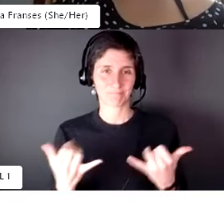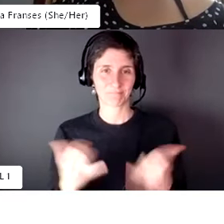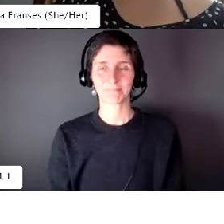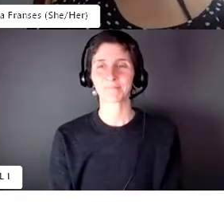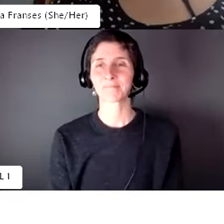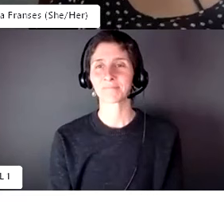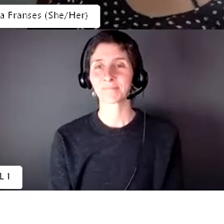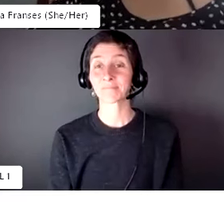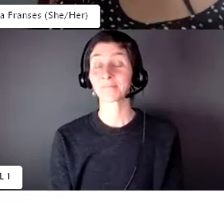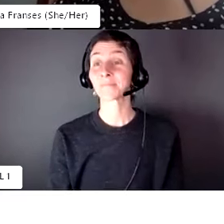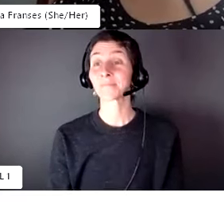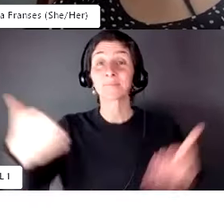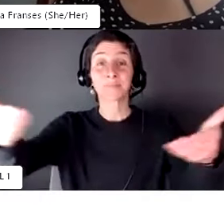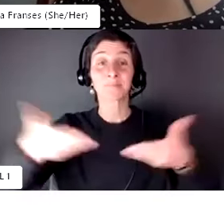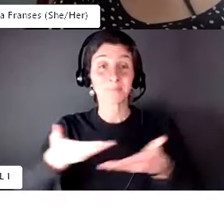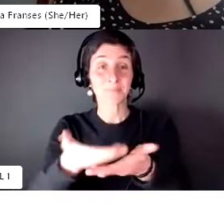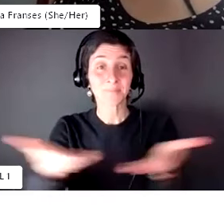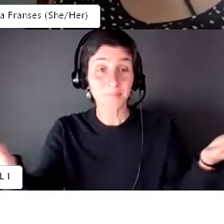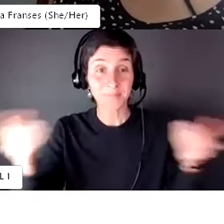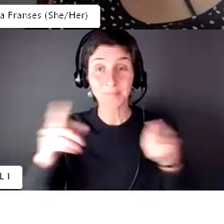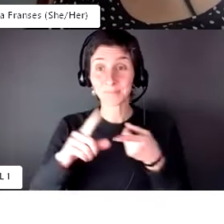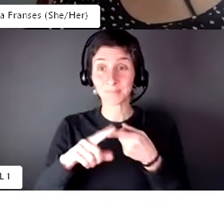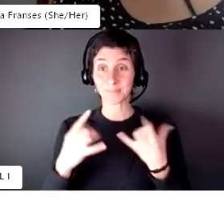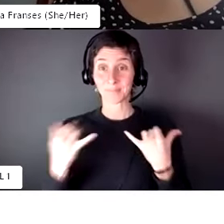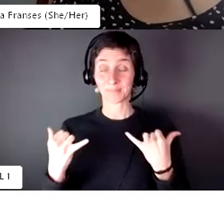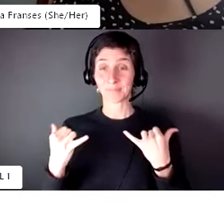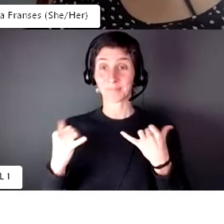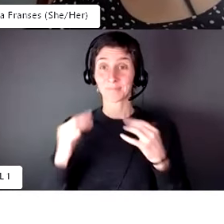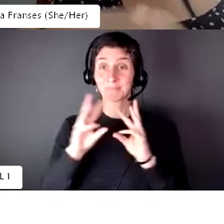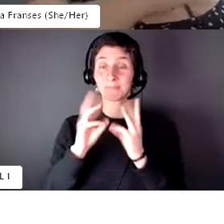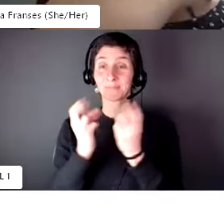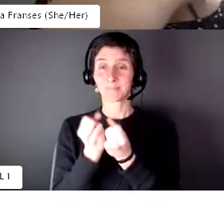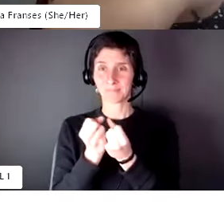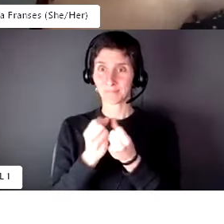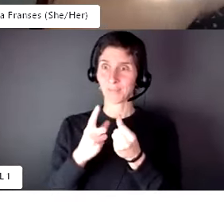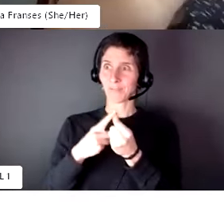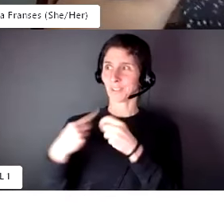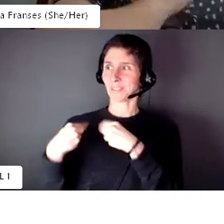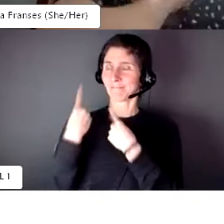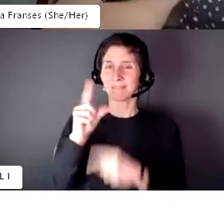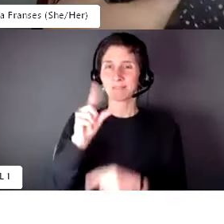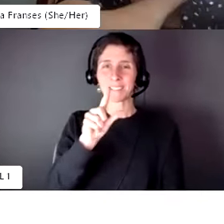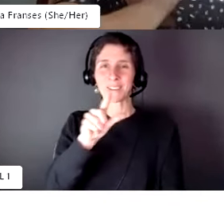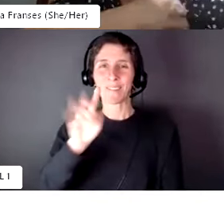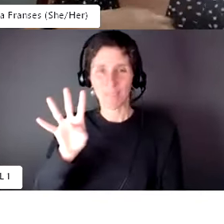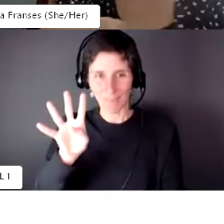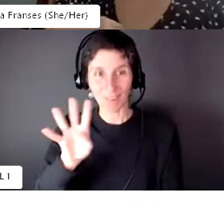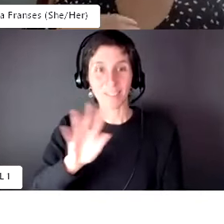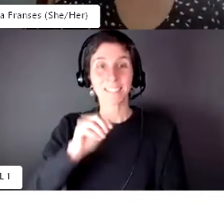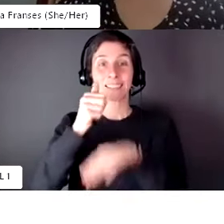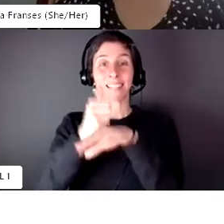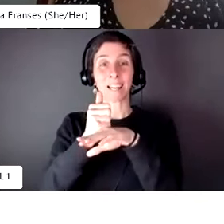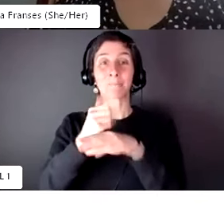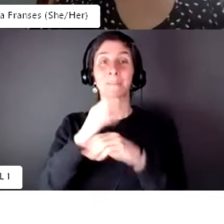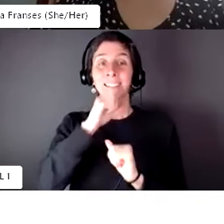So welcome everyone today to our webinar, first of the year, on implementing the Seniors Anti-bullying Toolkit